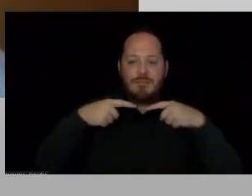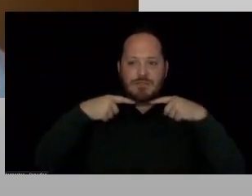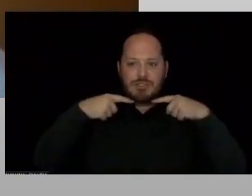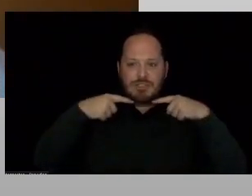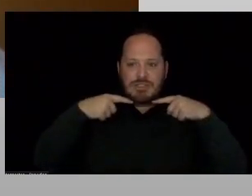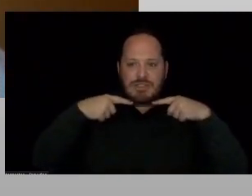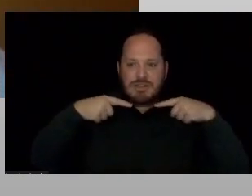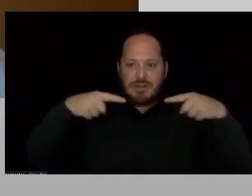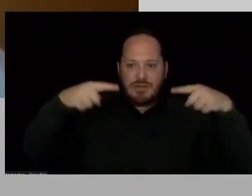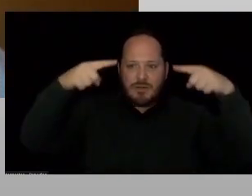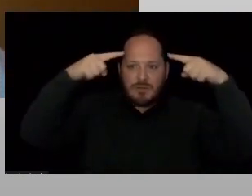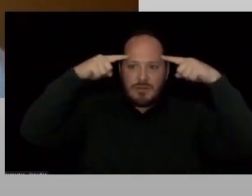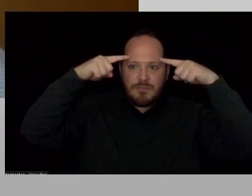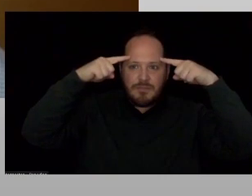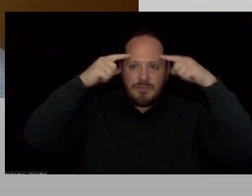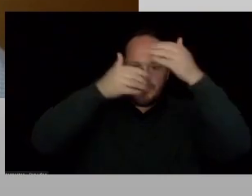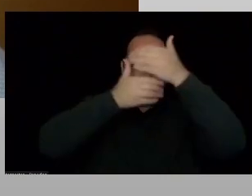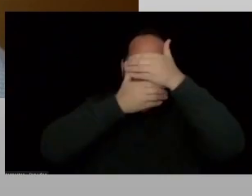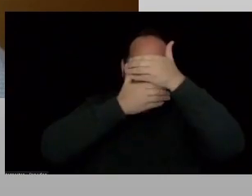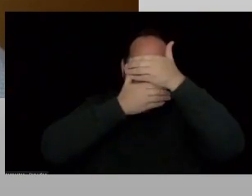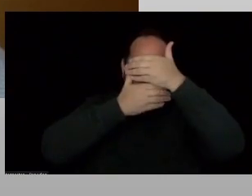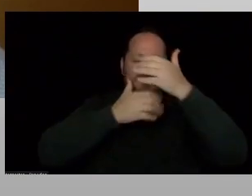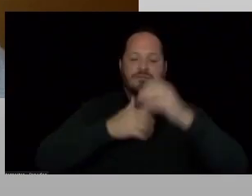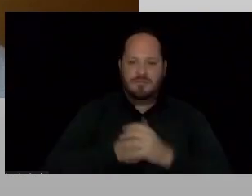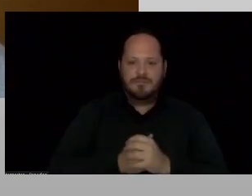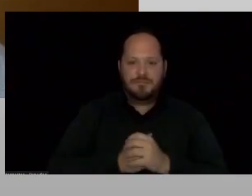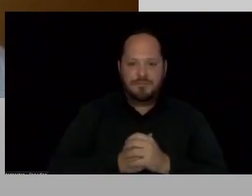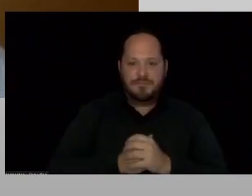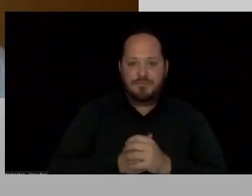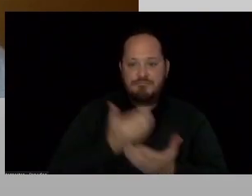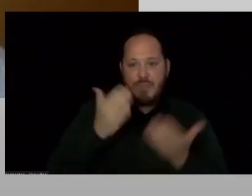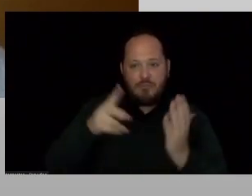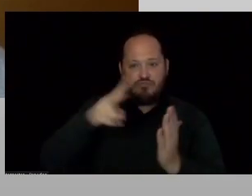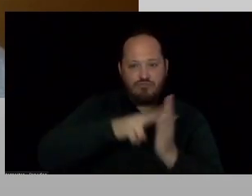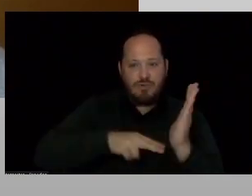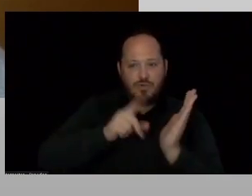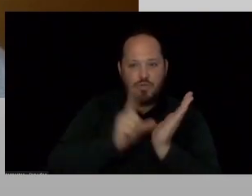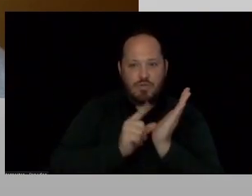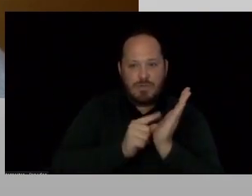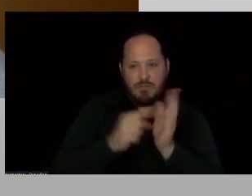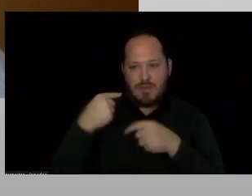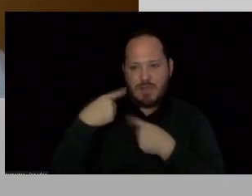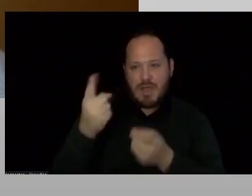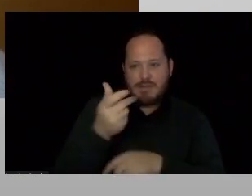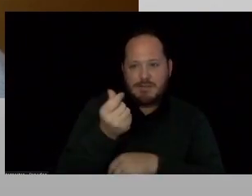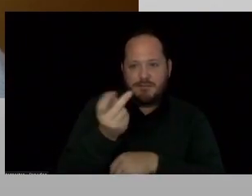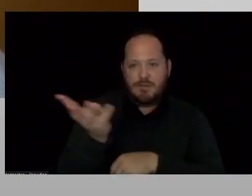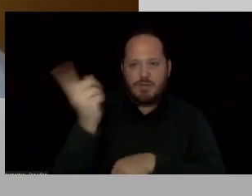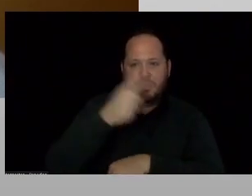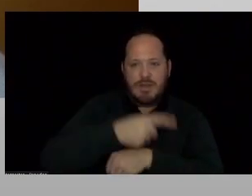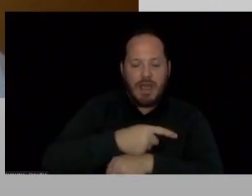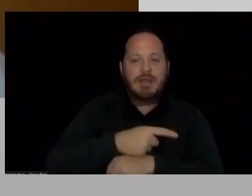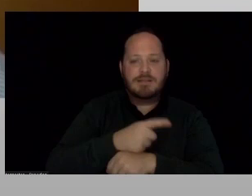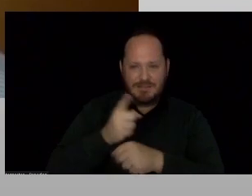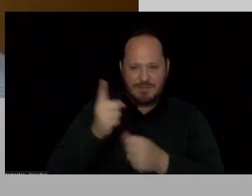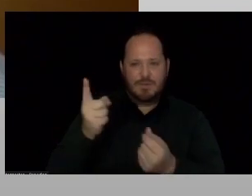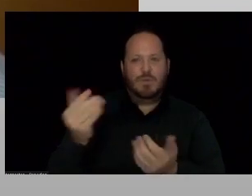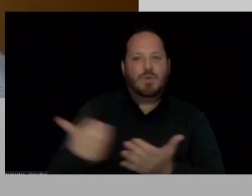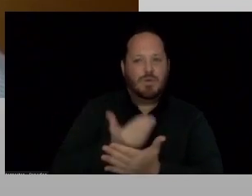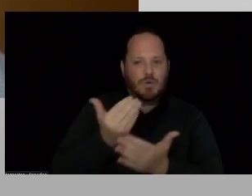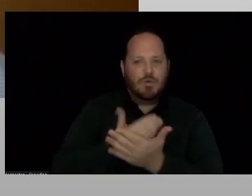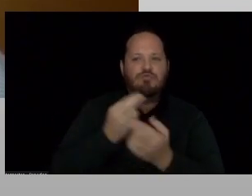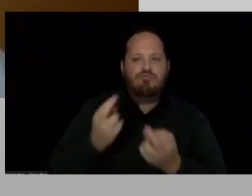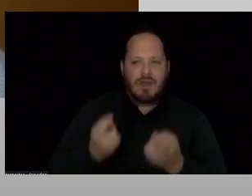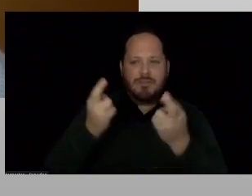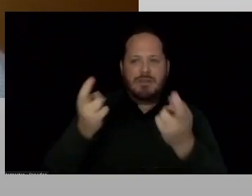And you've also probably been reading a lot about in the paper the last couple of days, newly considered recommendations, both locally and in cities